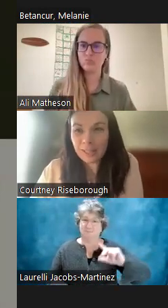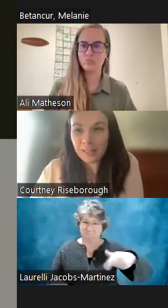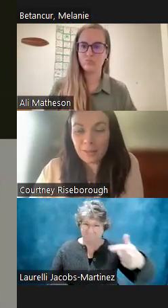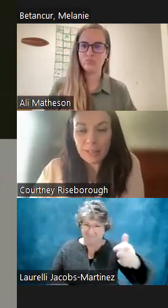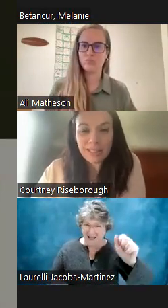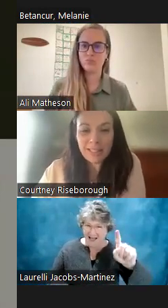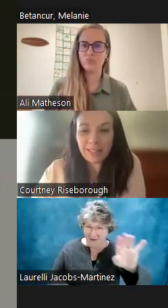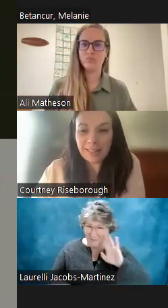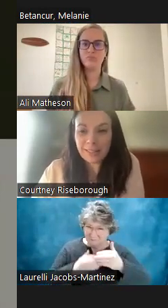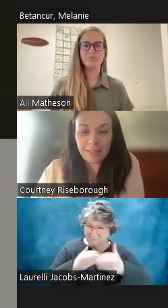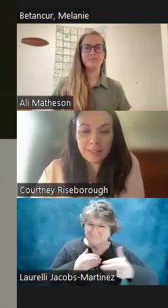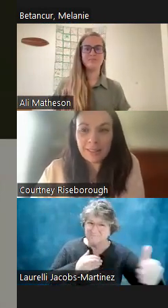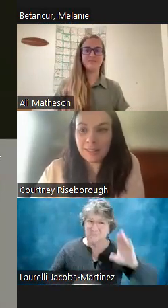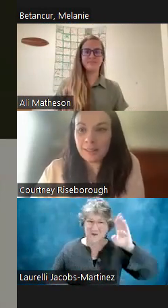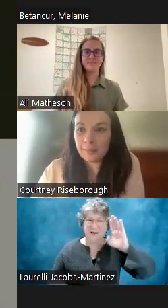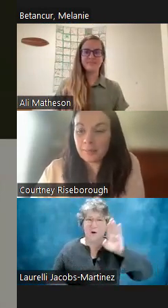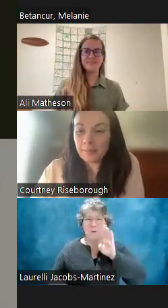the rest of the presentation.